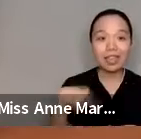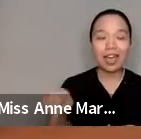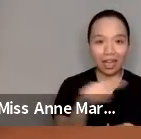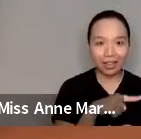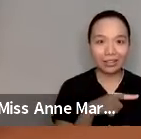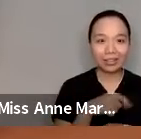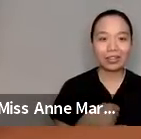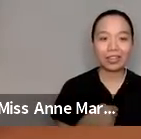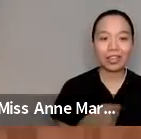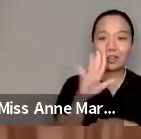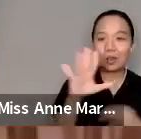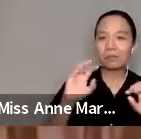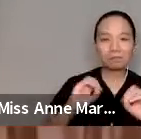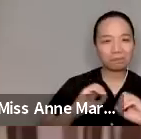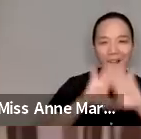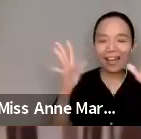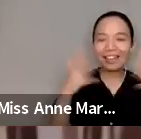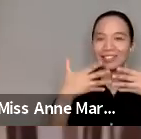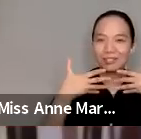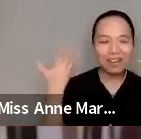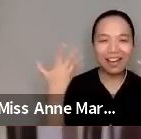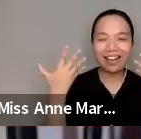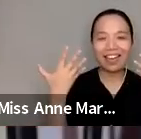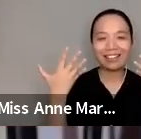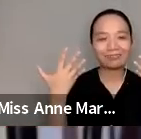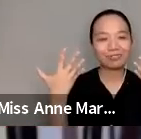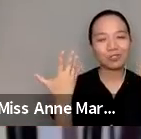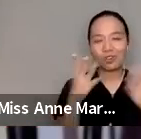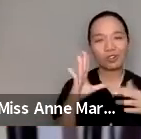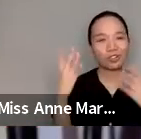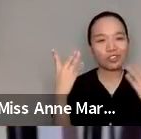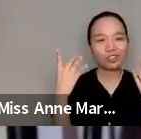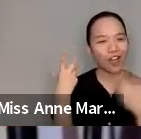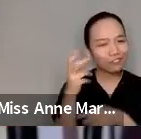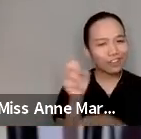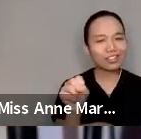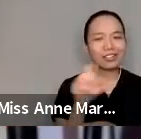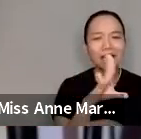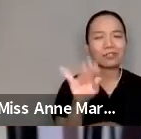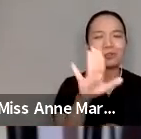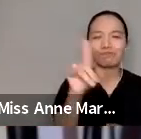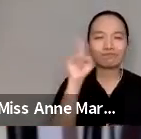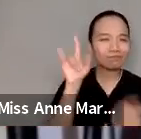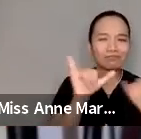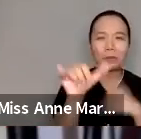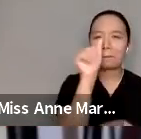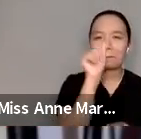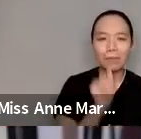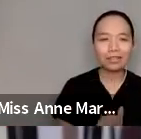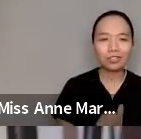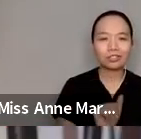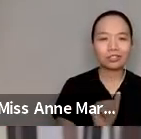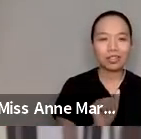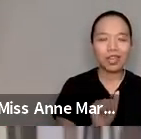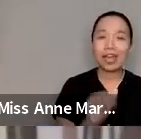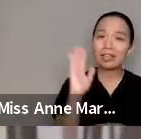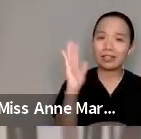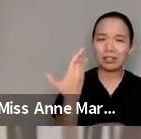are. Your bright smiles, effortless confidence, and unconditional patience bring color to our days